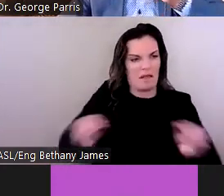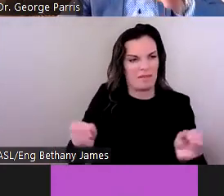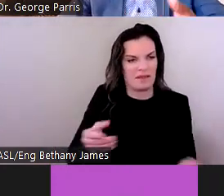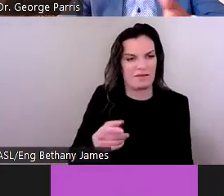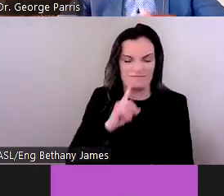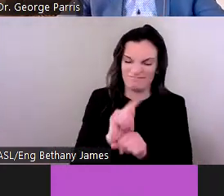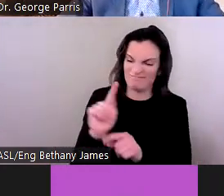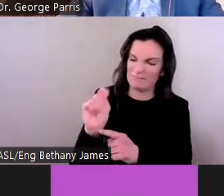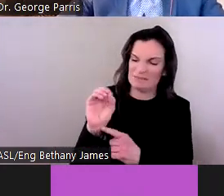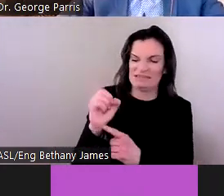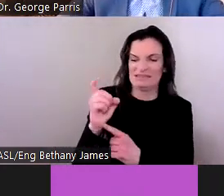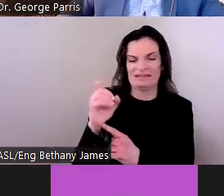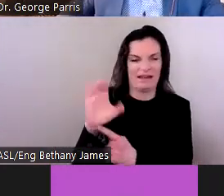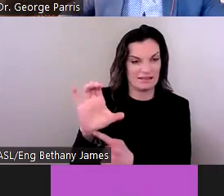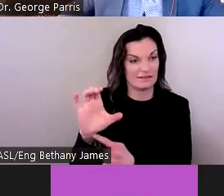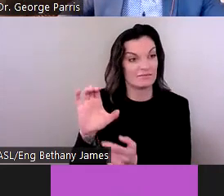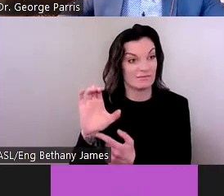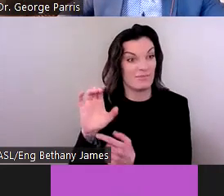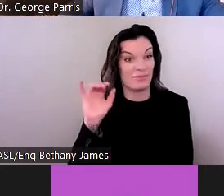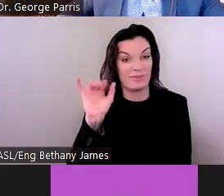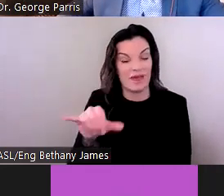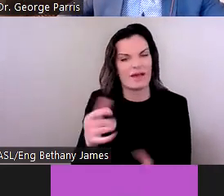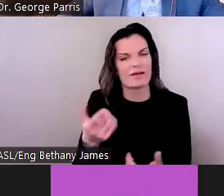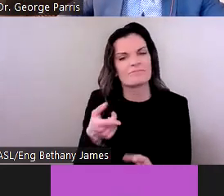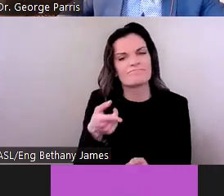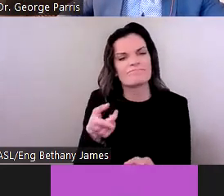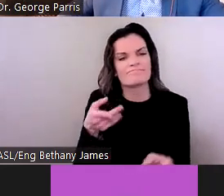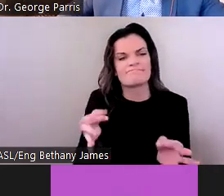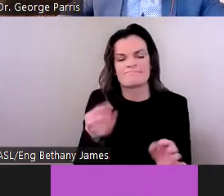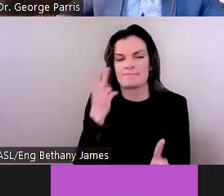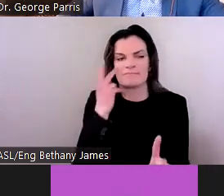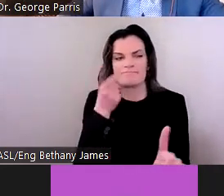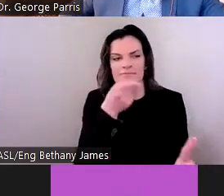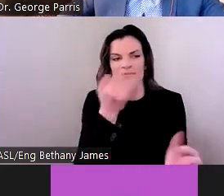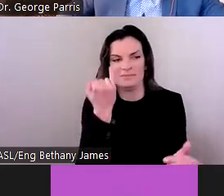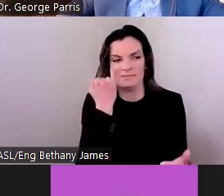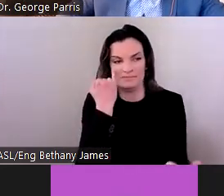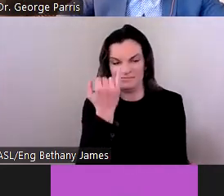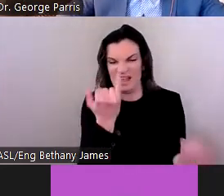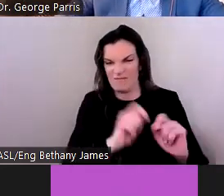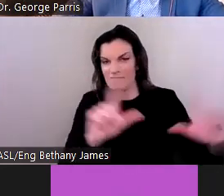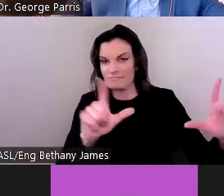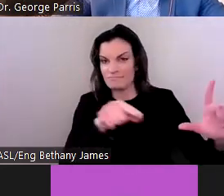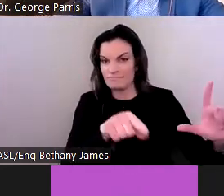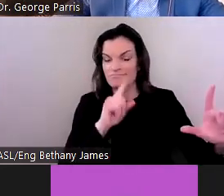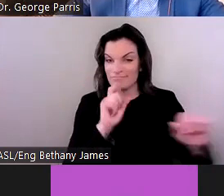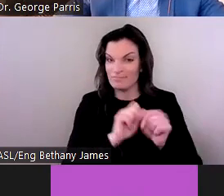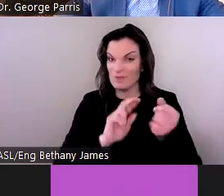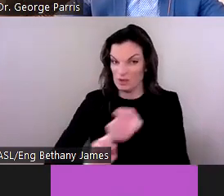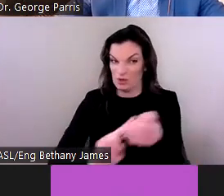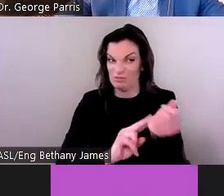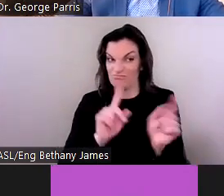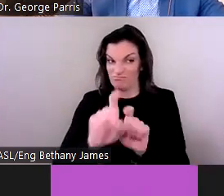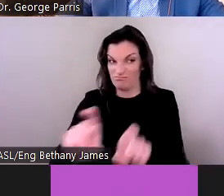environment and we have type of work environment. So on the current environment, we can see 13%